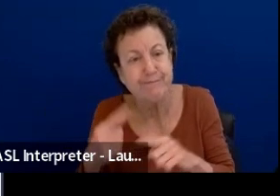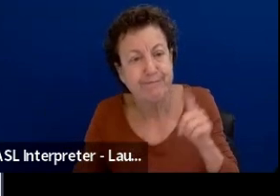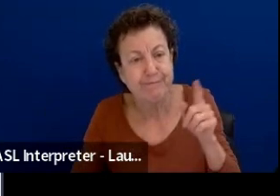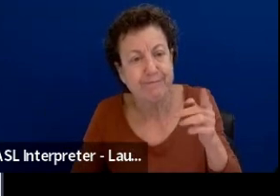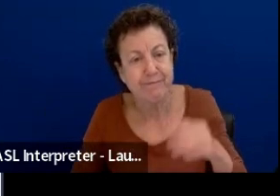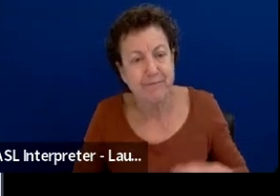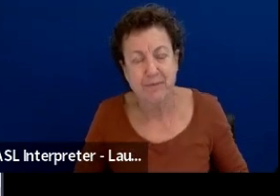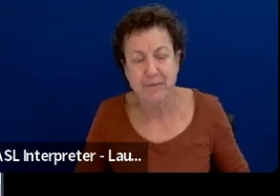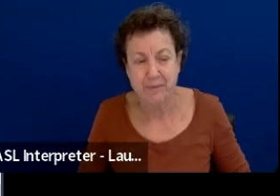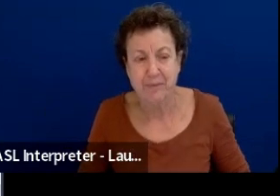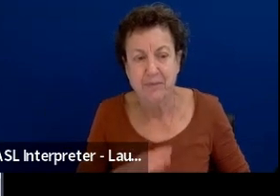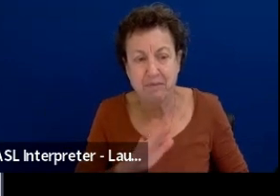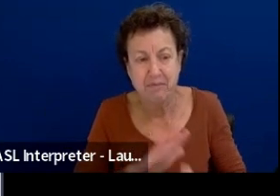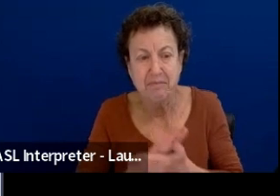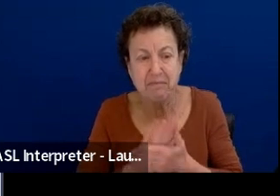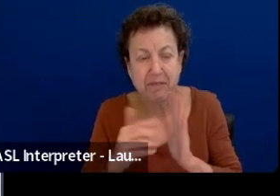this.